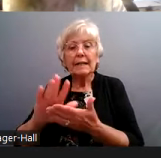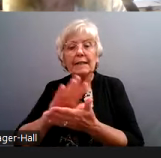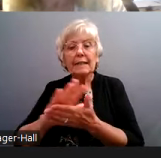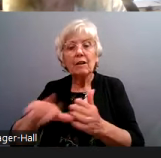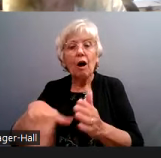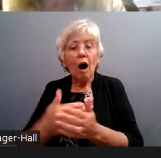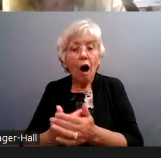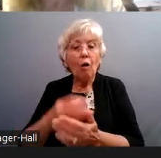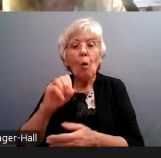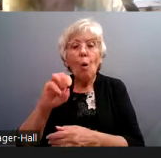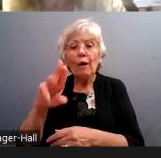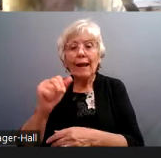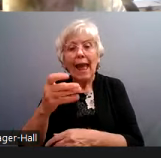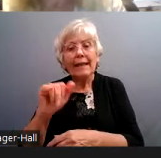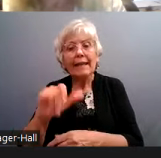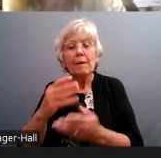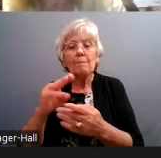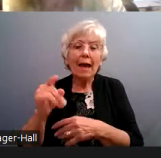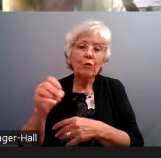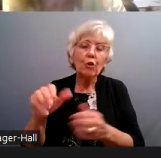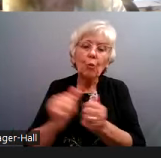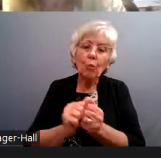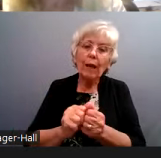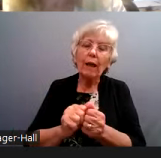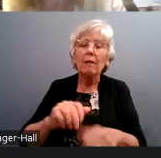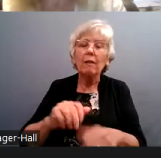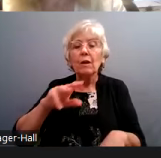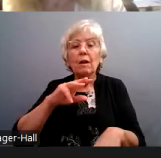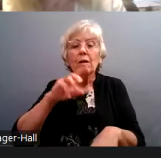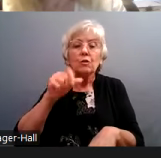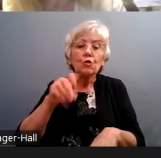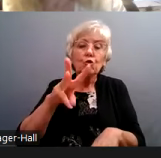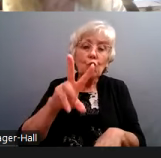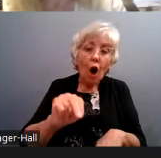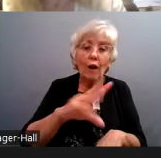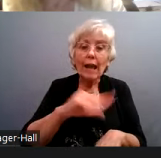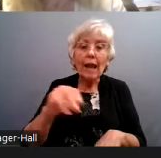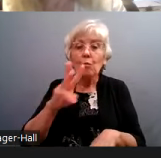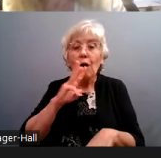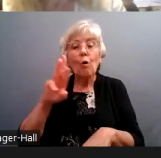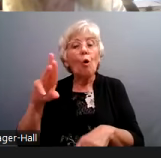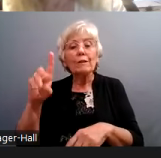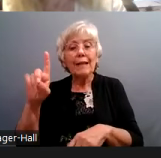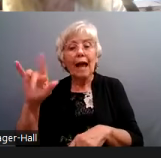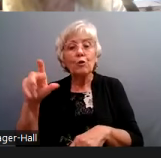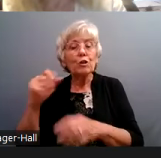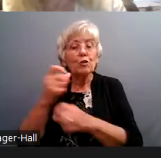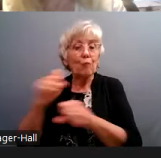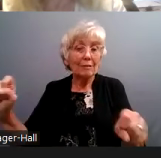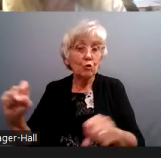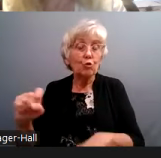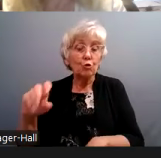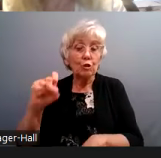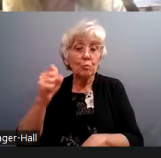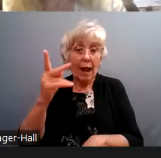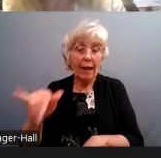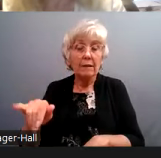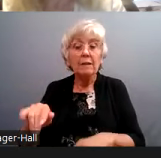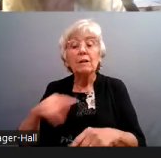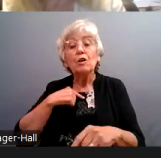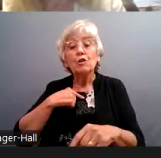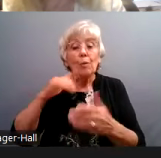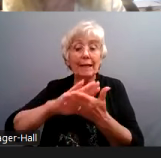Dawn and water or the diluted rescue spray. And then we're gonna disinfect. So you do the cleaning first, and then we